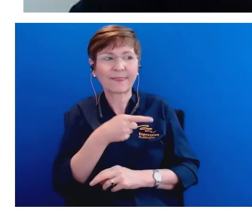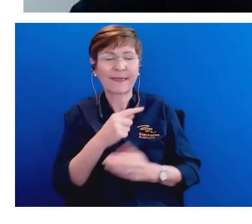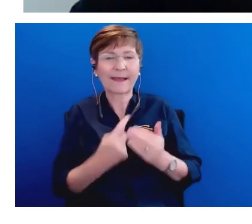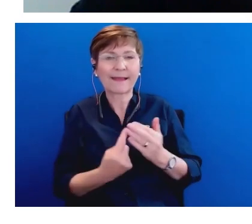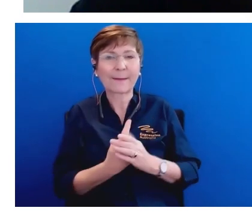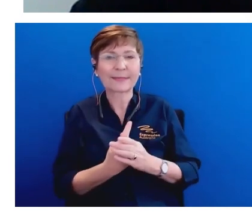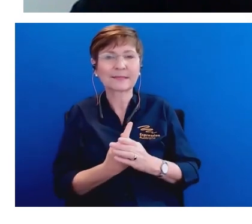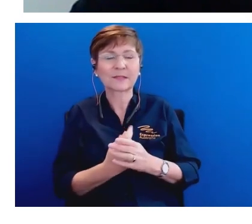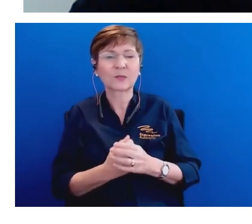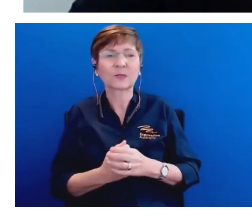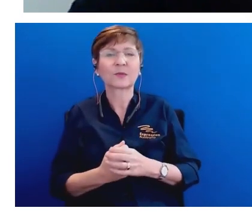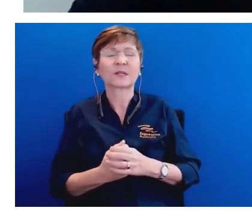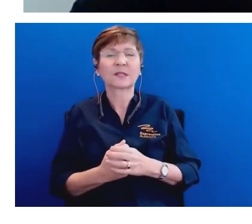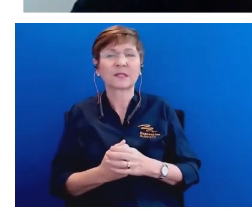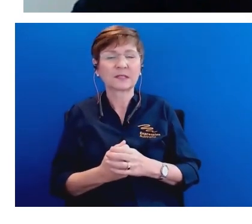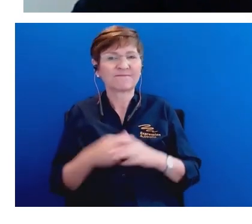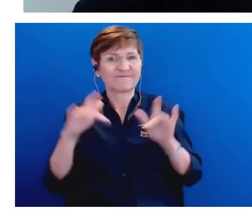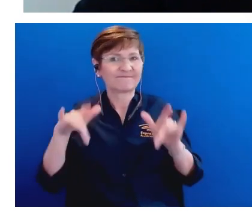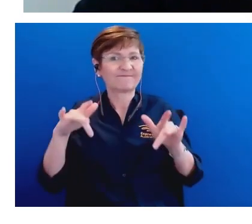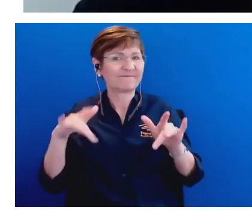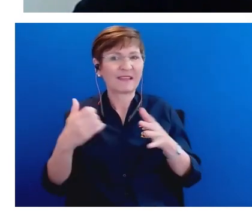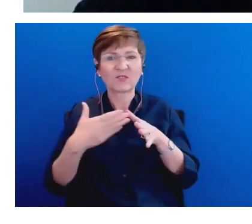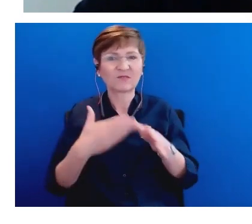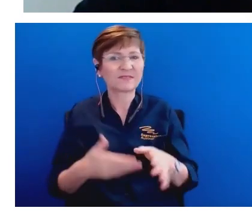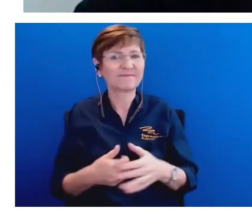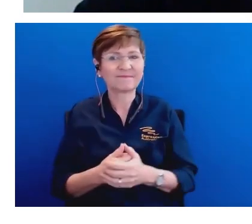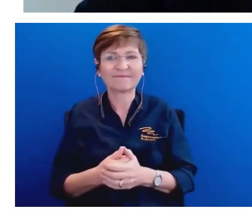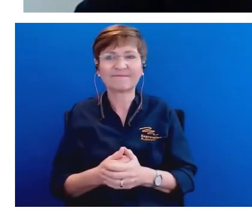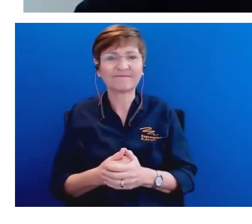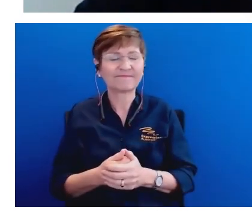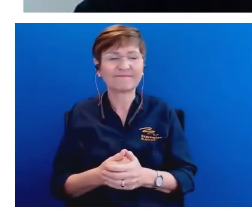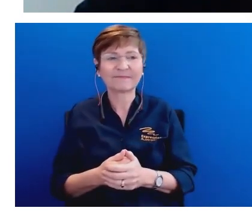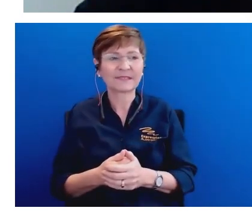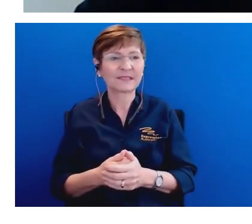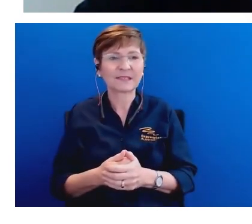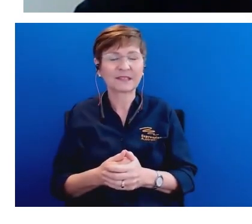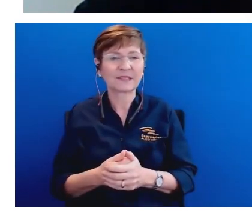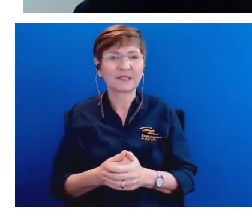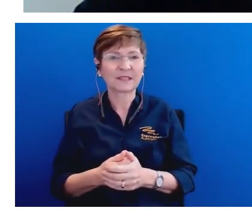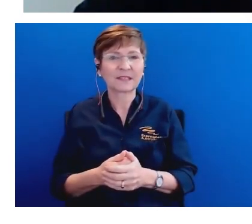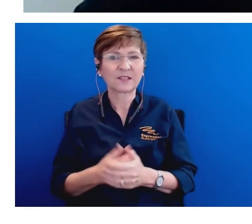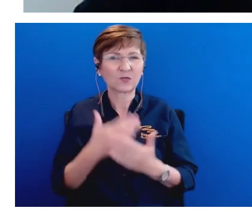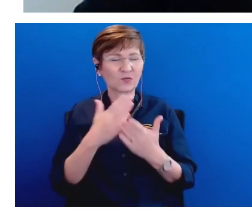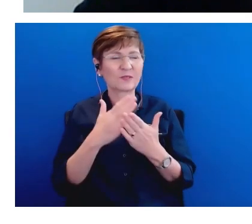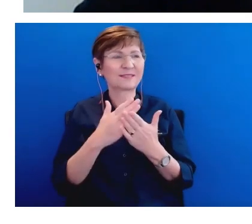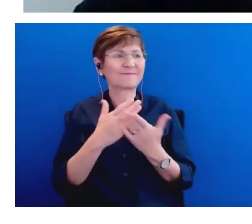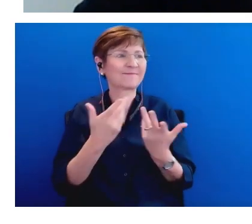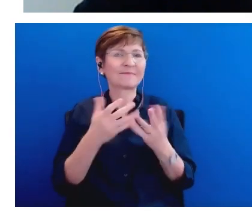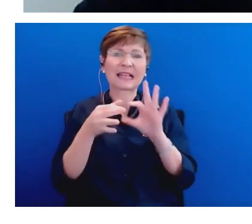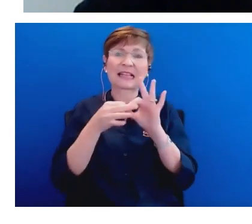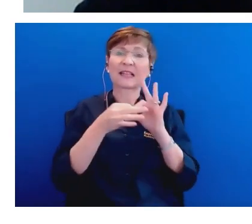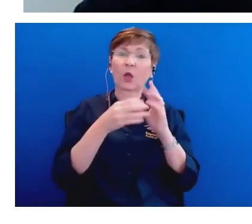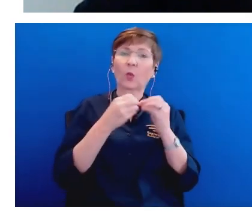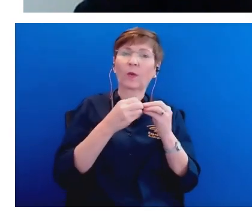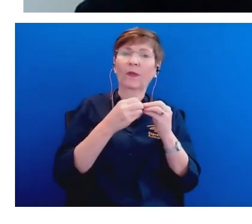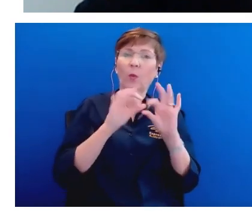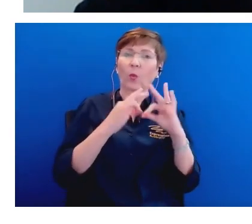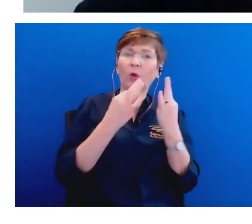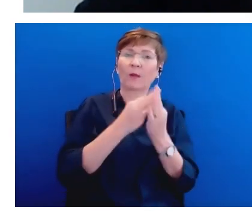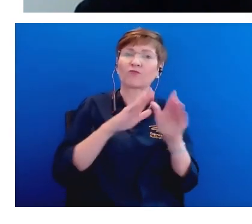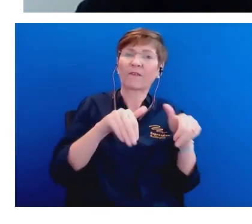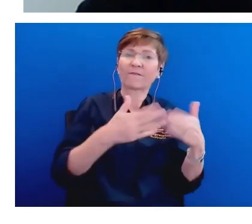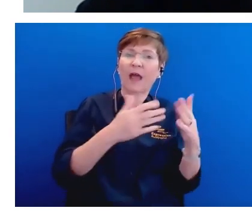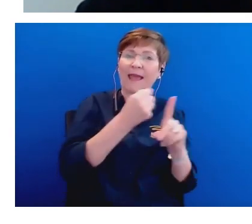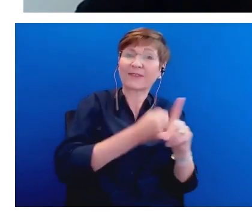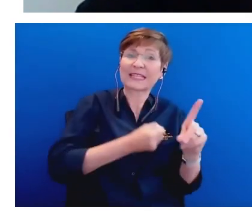it. It overlaps in a way with issues in the advocacy sector in terms of funding, because one thing